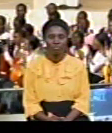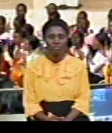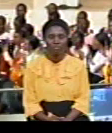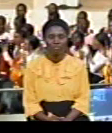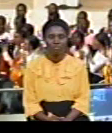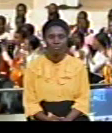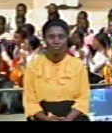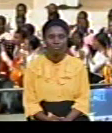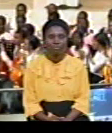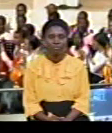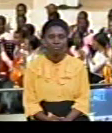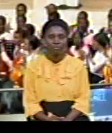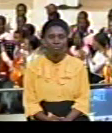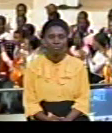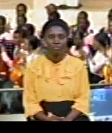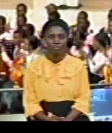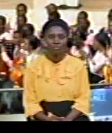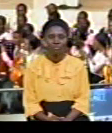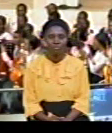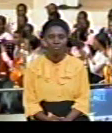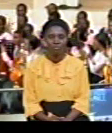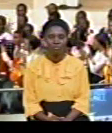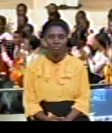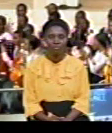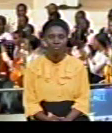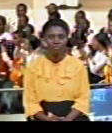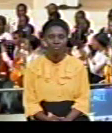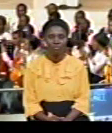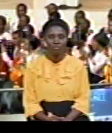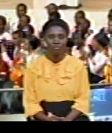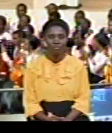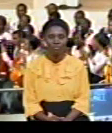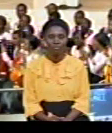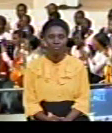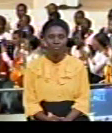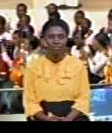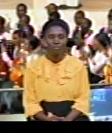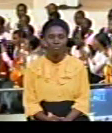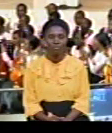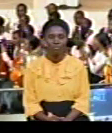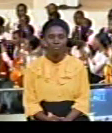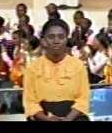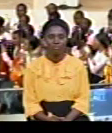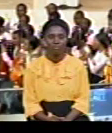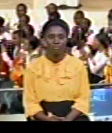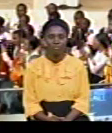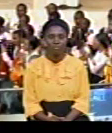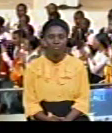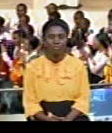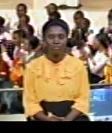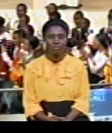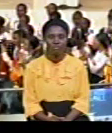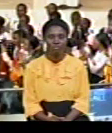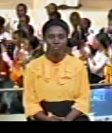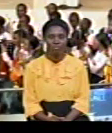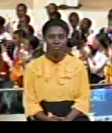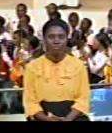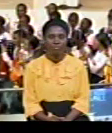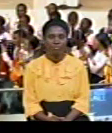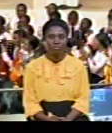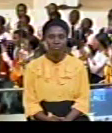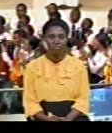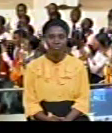entreaty, kind and sweet. You need not fear a disappointment. You shall